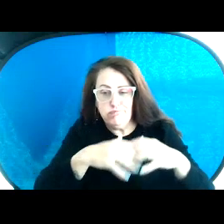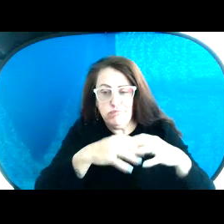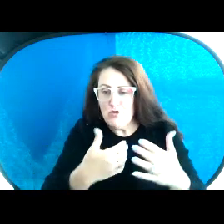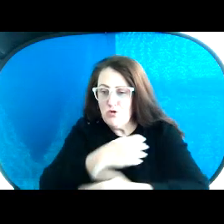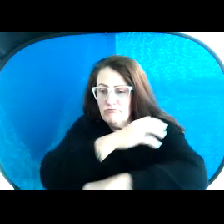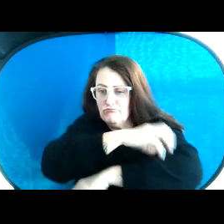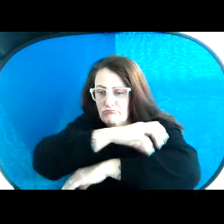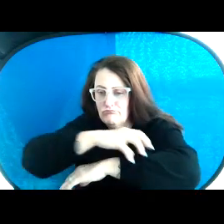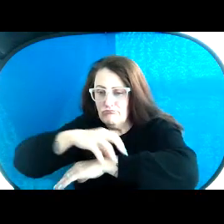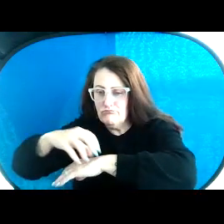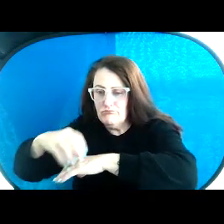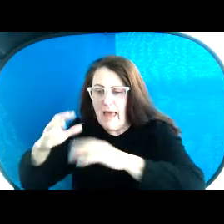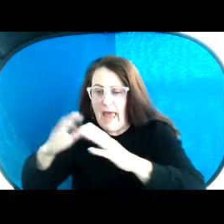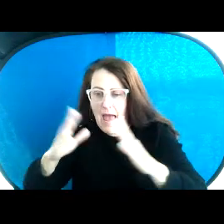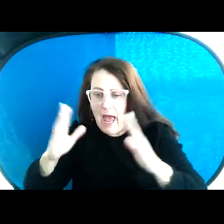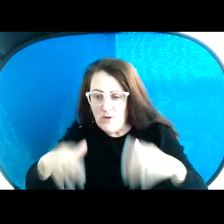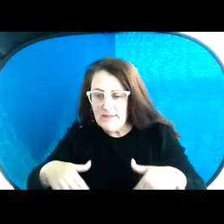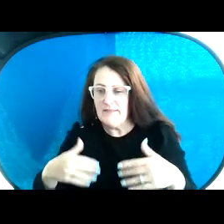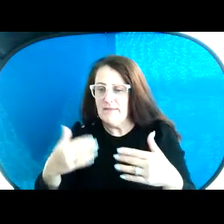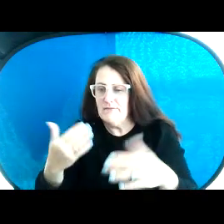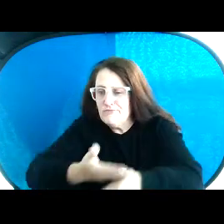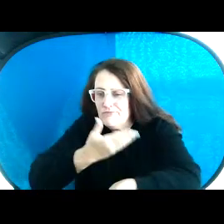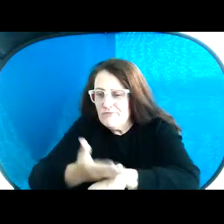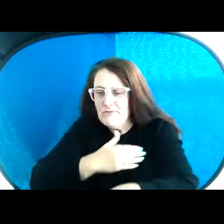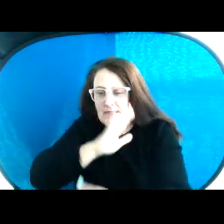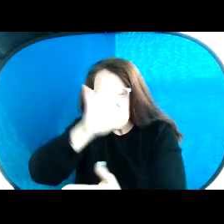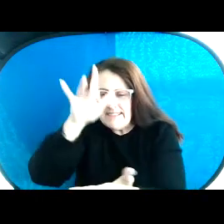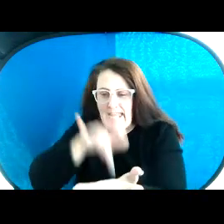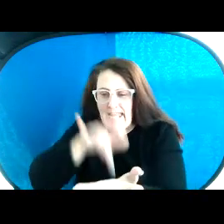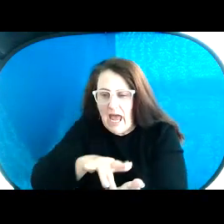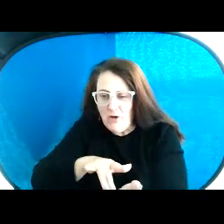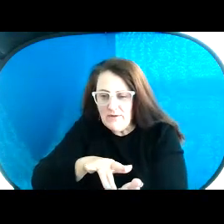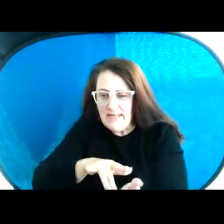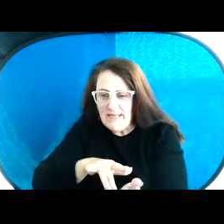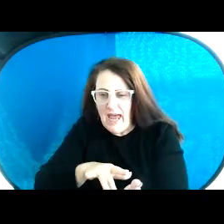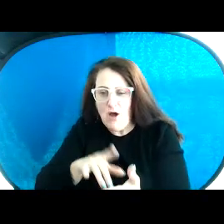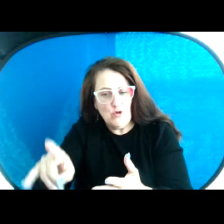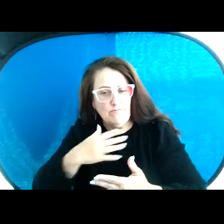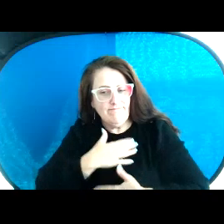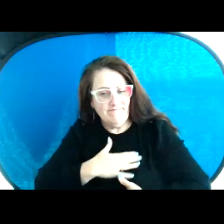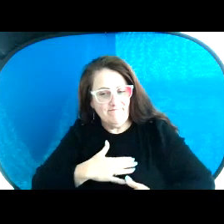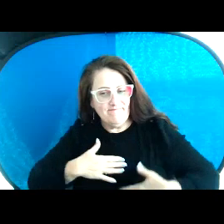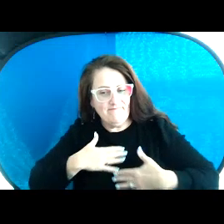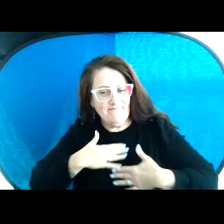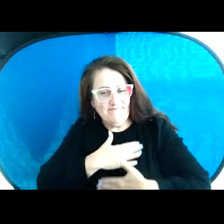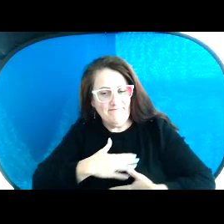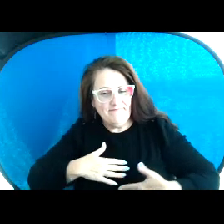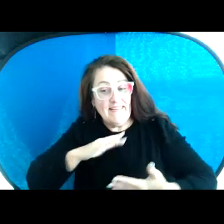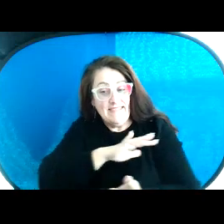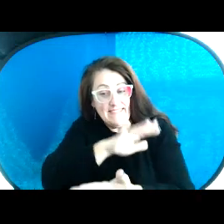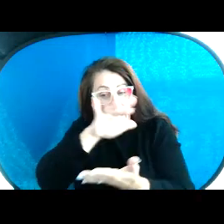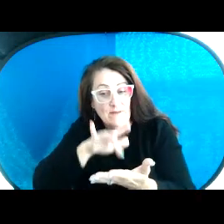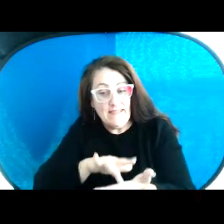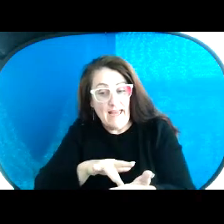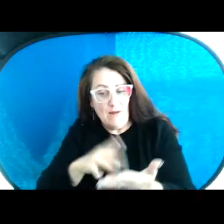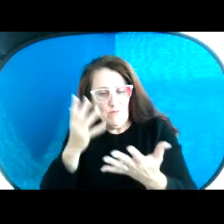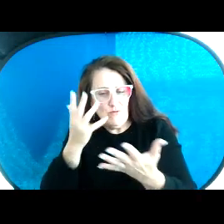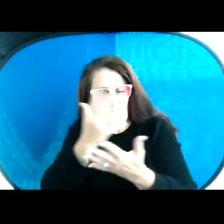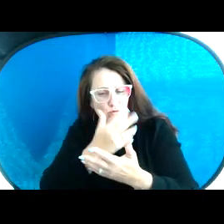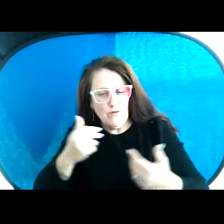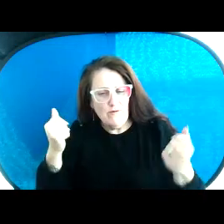in so many other projects in terms of revitalizing downtown. We hope you've been able to enjoy our downtown, have made big efforts to